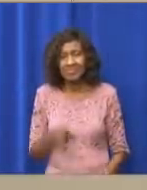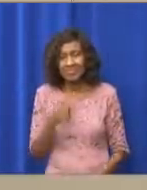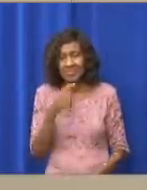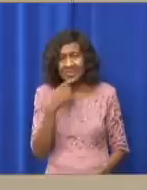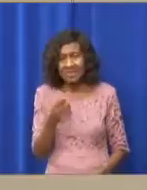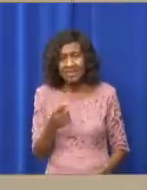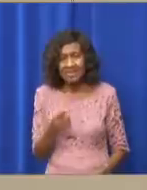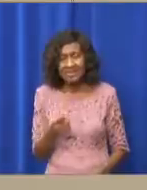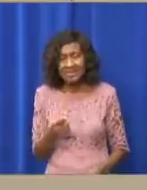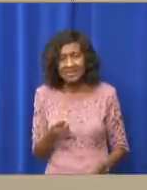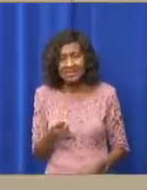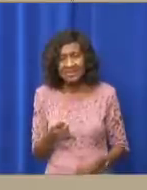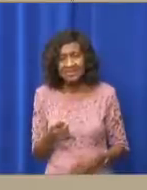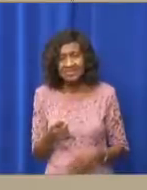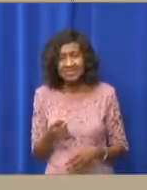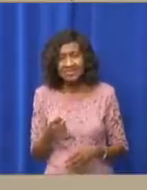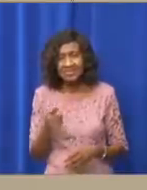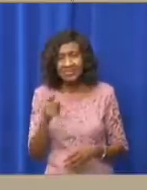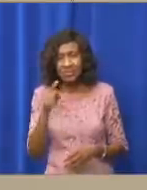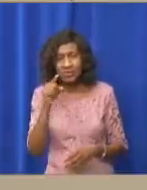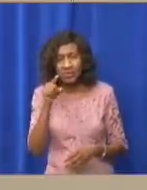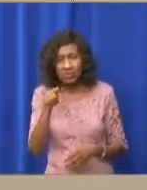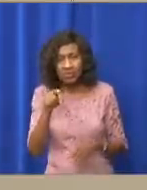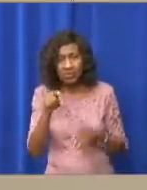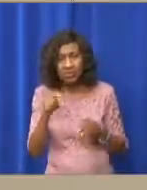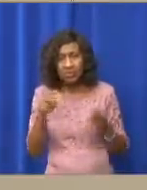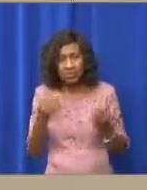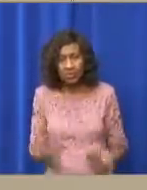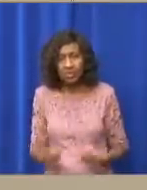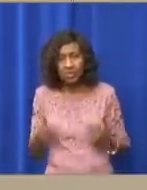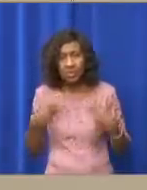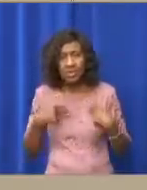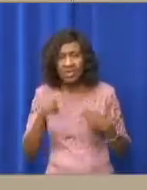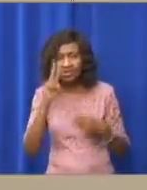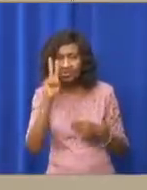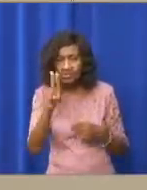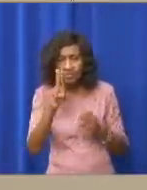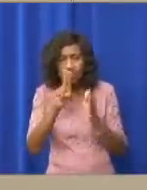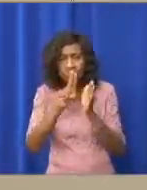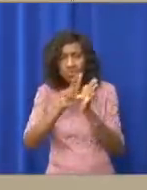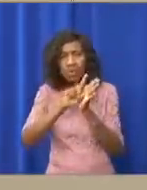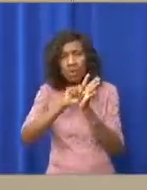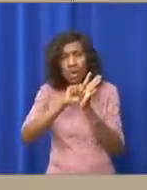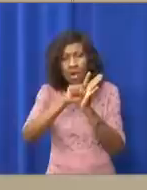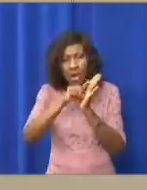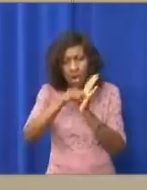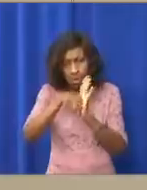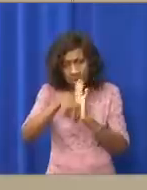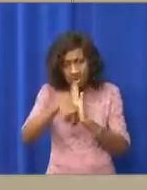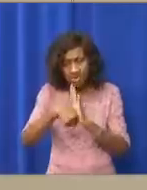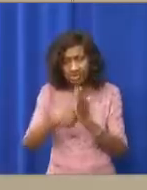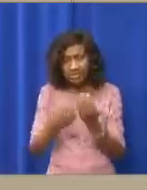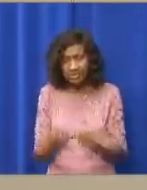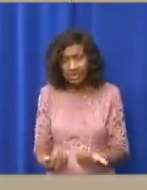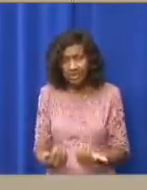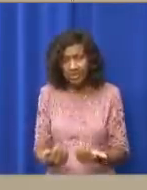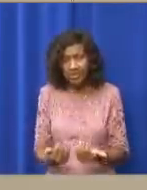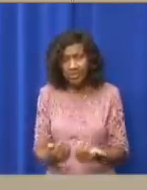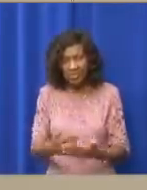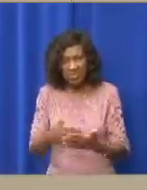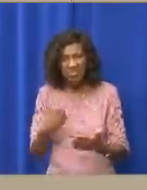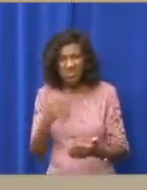limitations now extend to 2 hours of exercise in the course of a day, as opposed to the 1.5